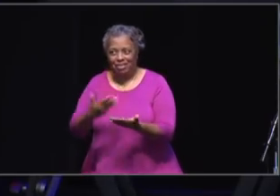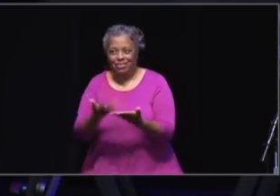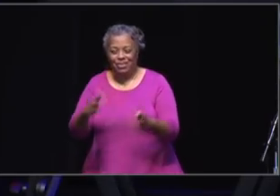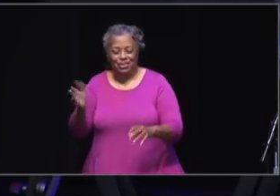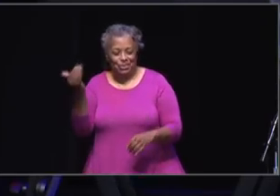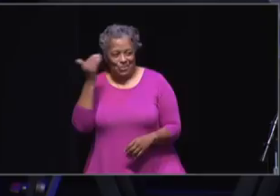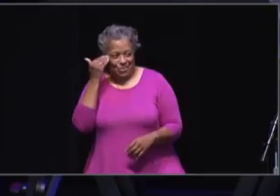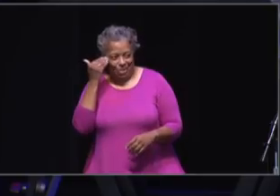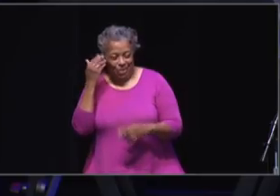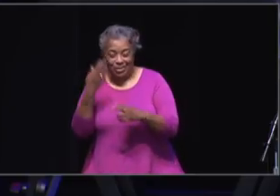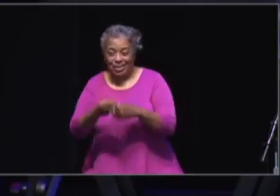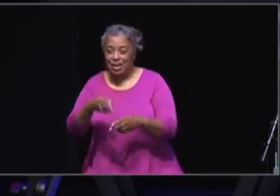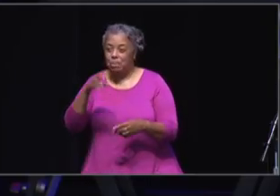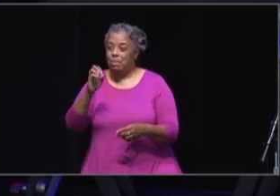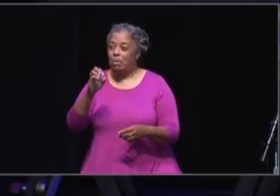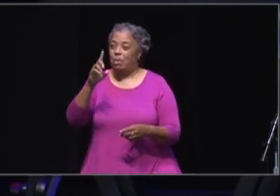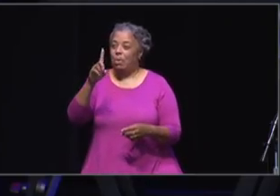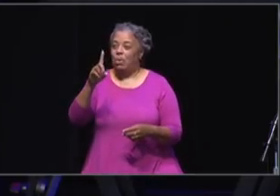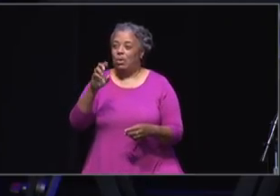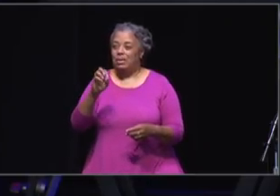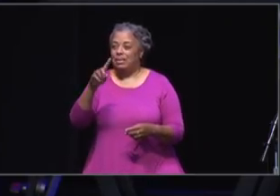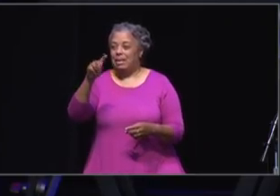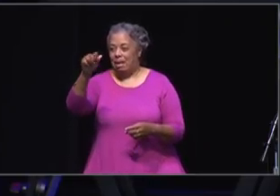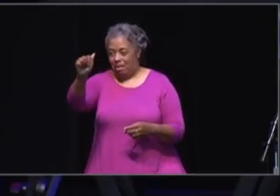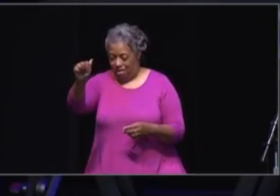the name Odetta.